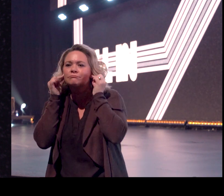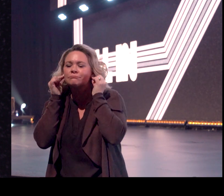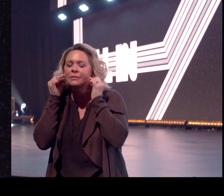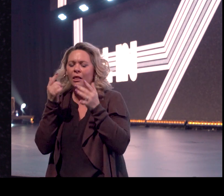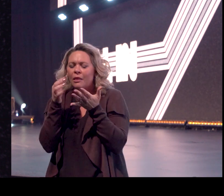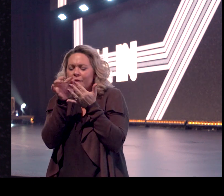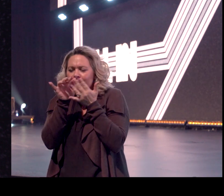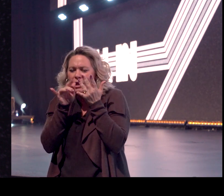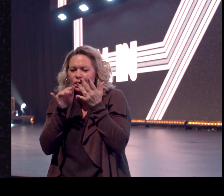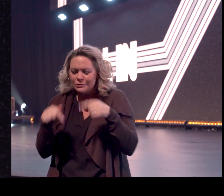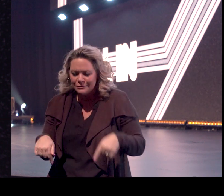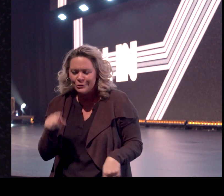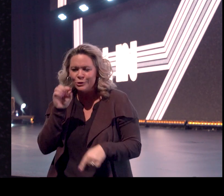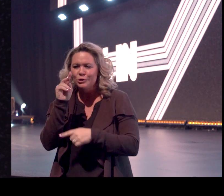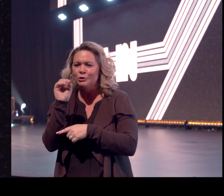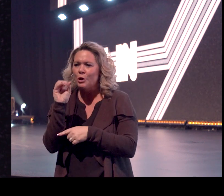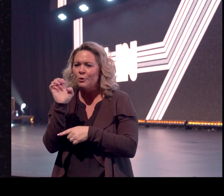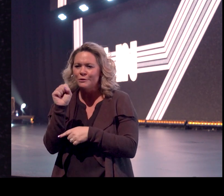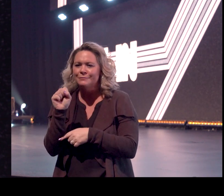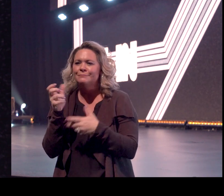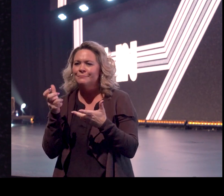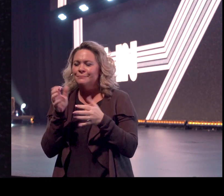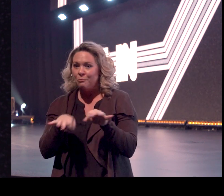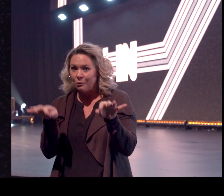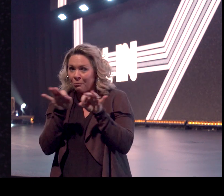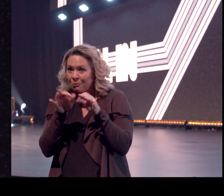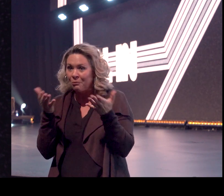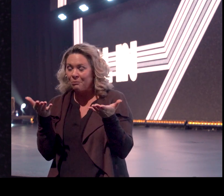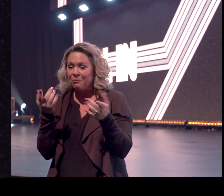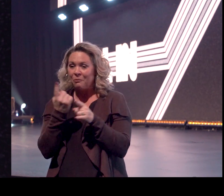ears, earlobes, little fingers, little toes.